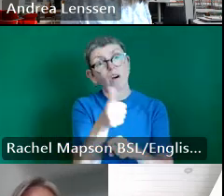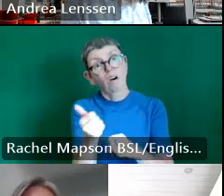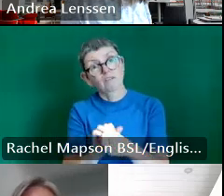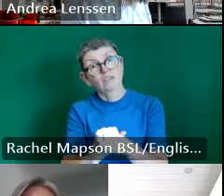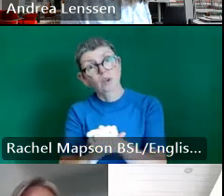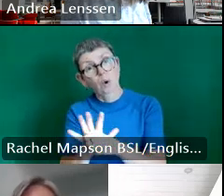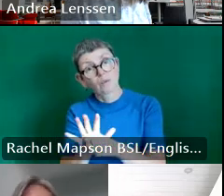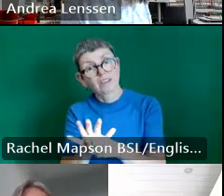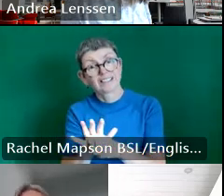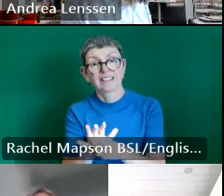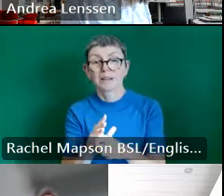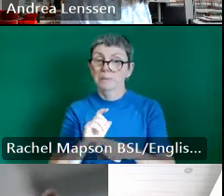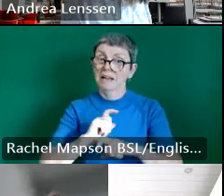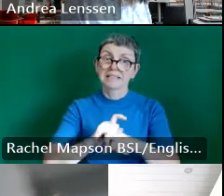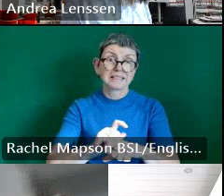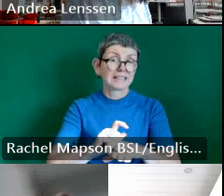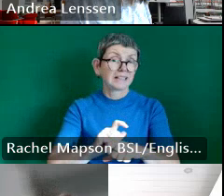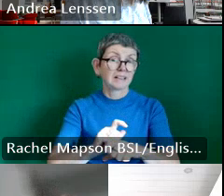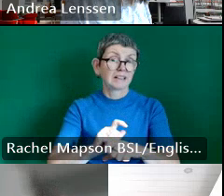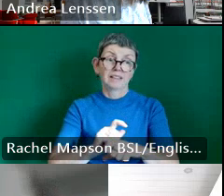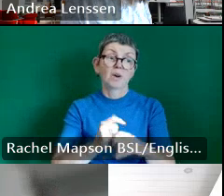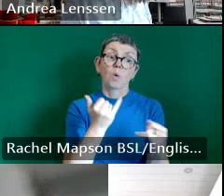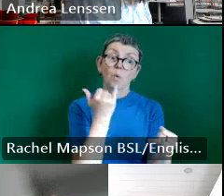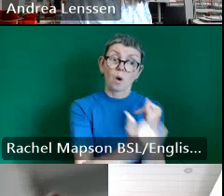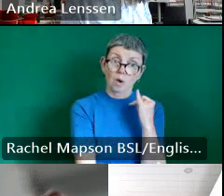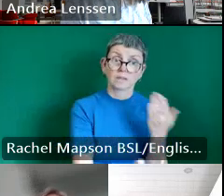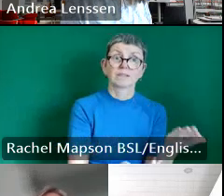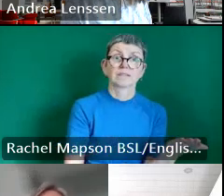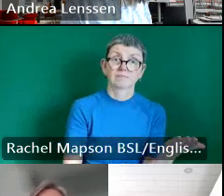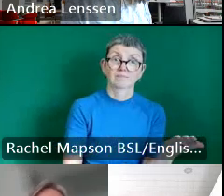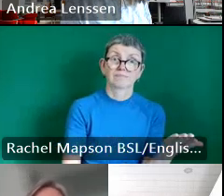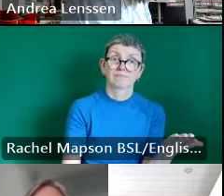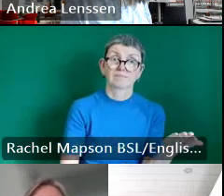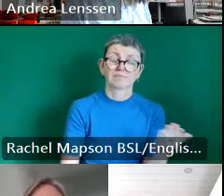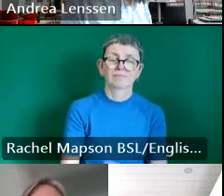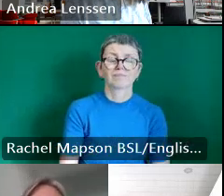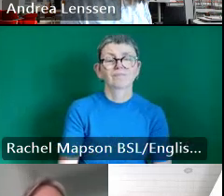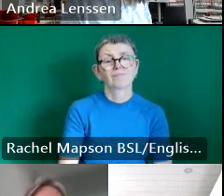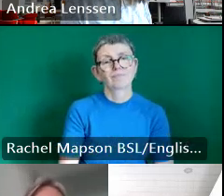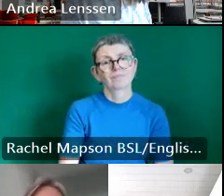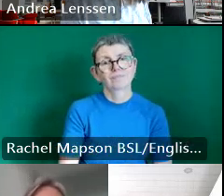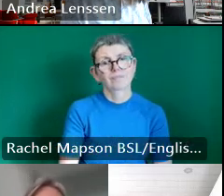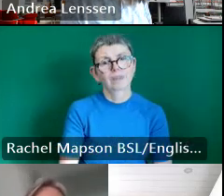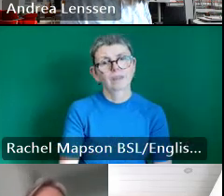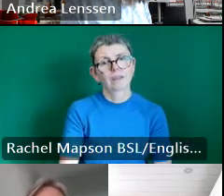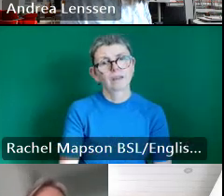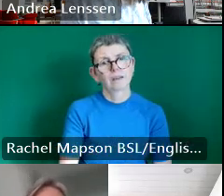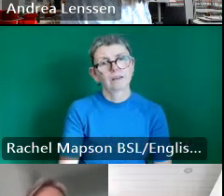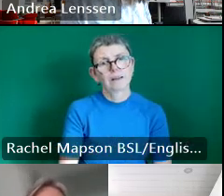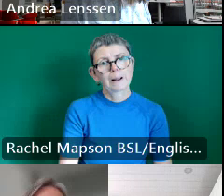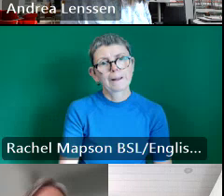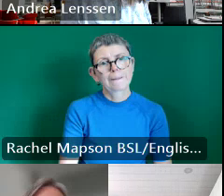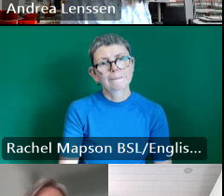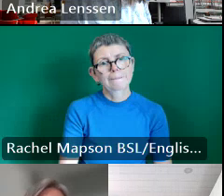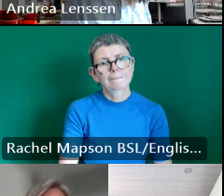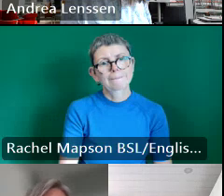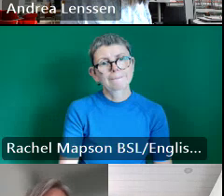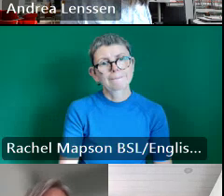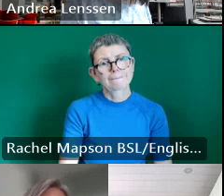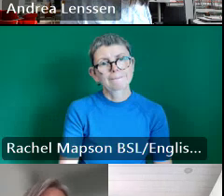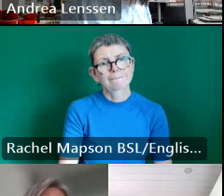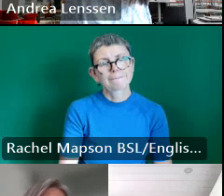we still have these same issues persisting today. Okay. And to